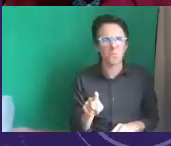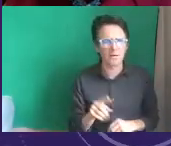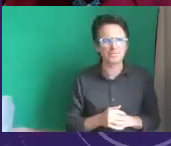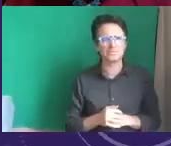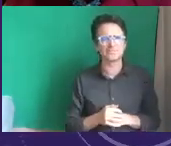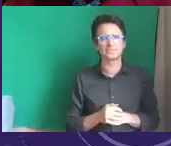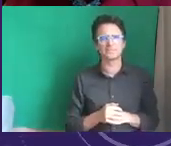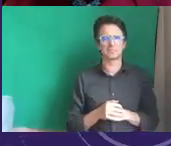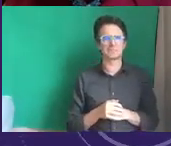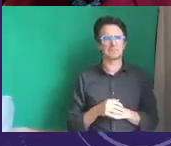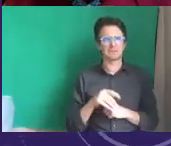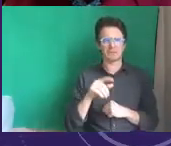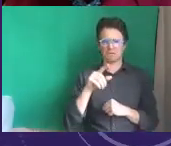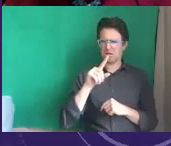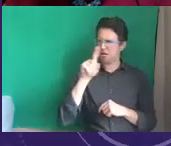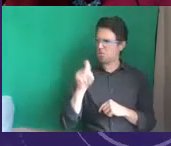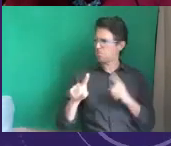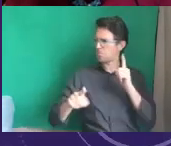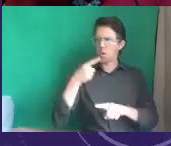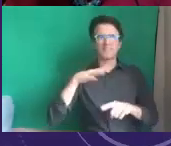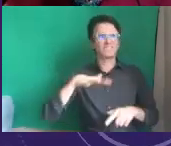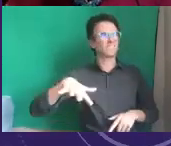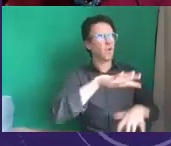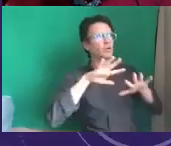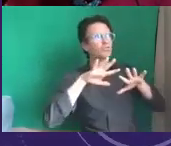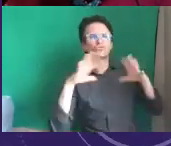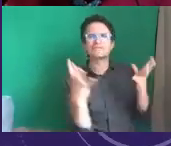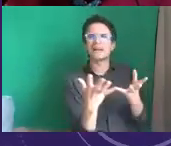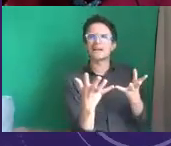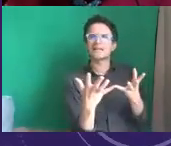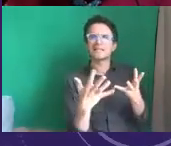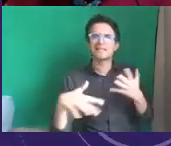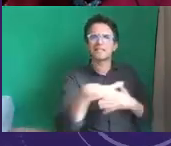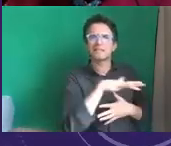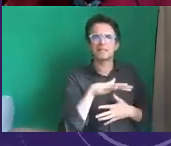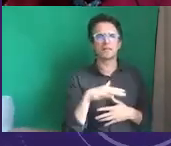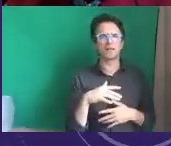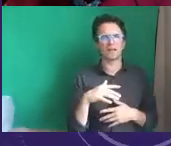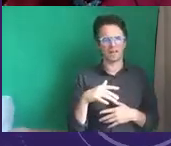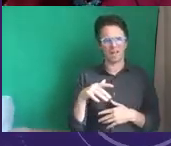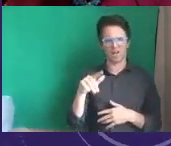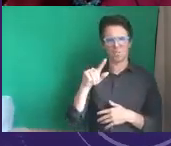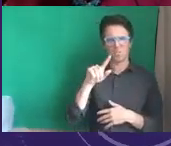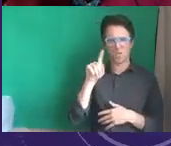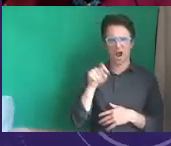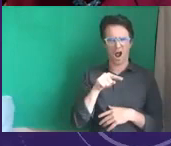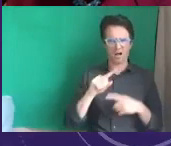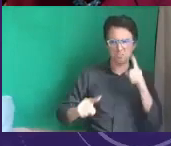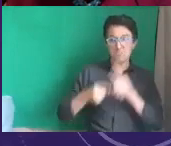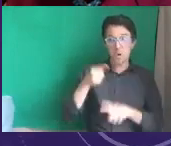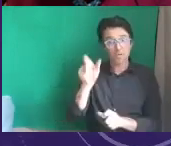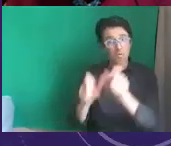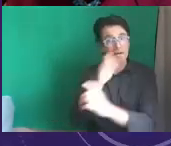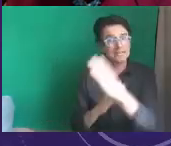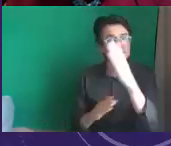and how you play a role. So first, why social media matters to society? The question is,